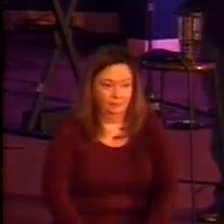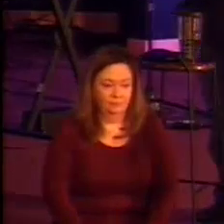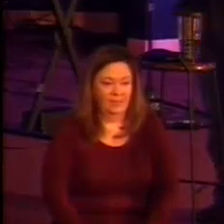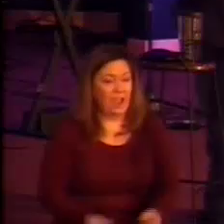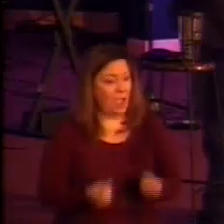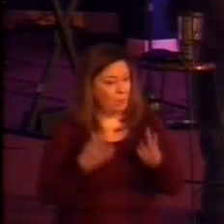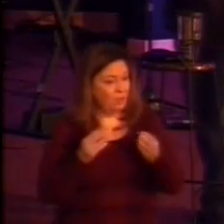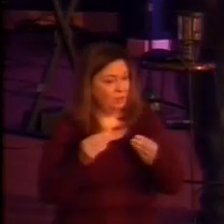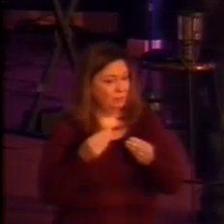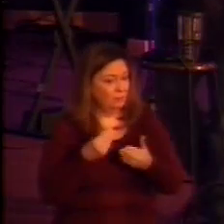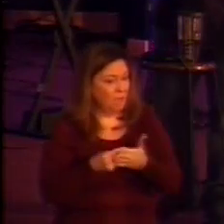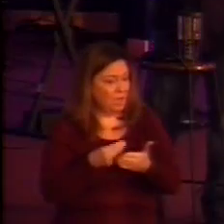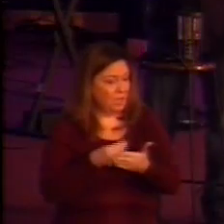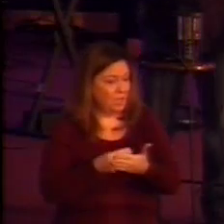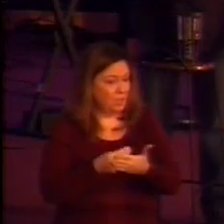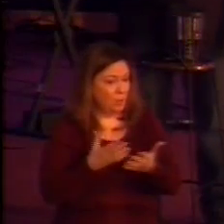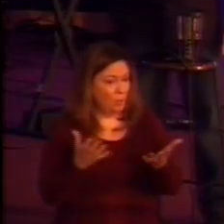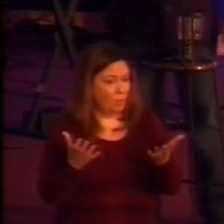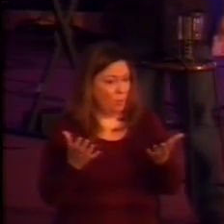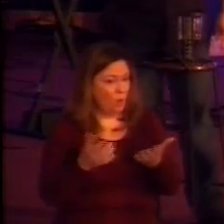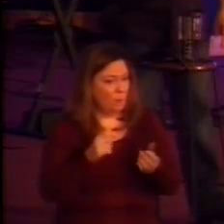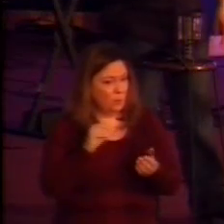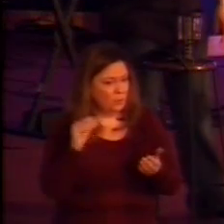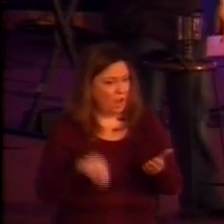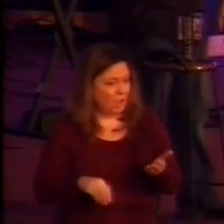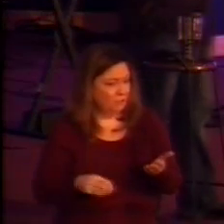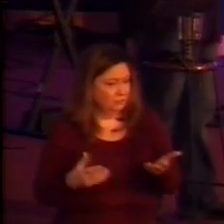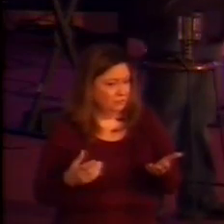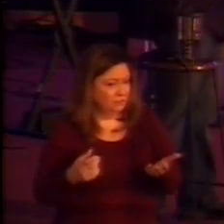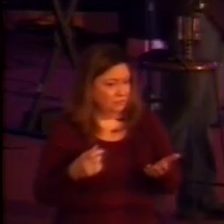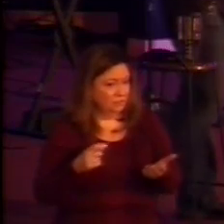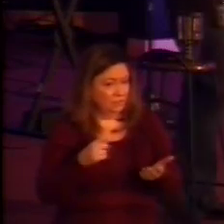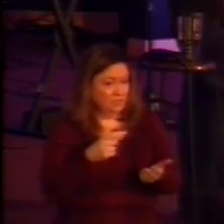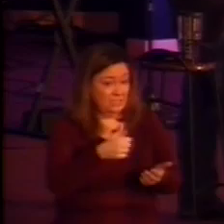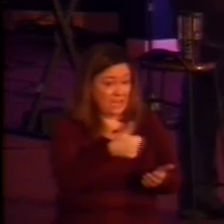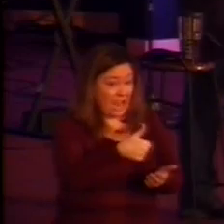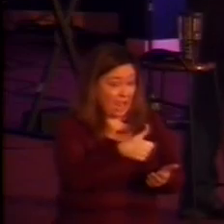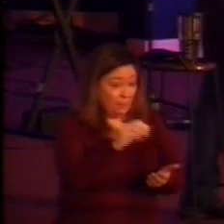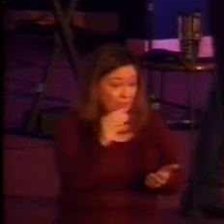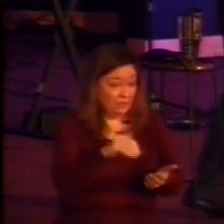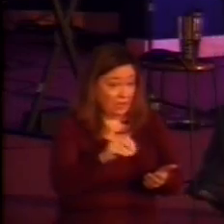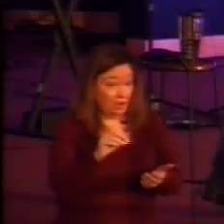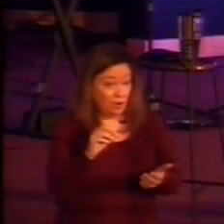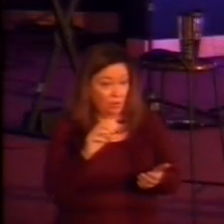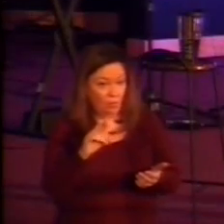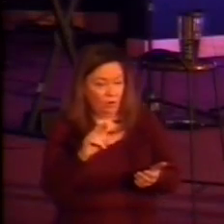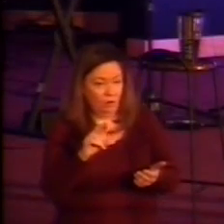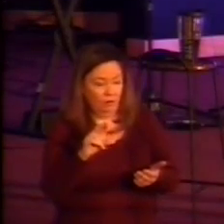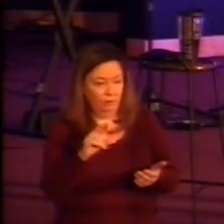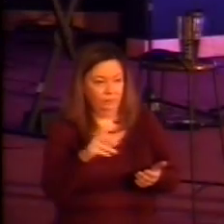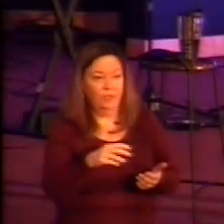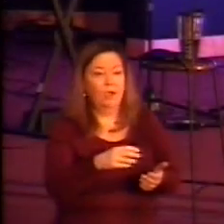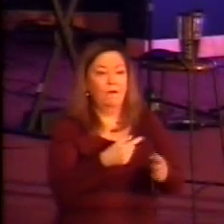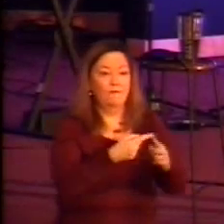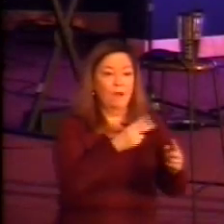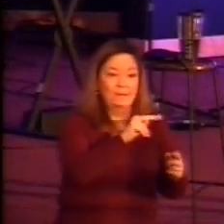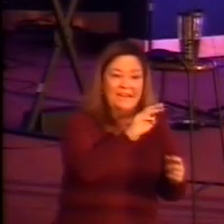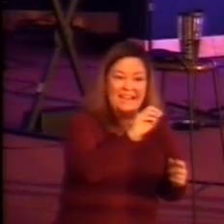how much money? What percentage? Do I tithe off the net or off the gross? Do I need to